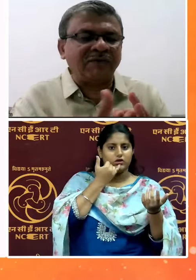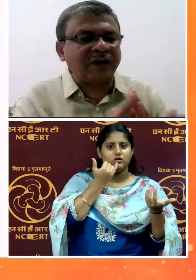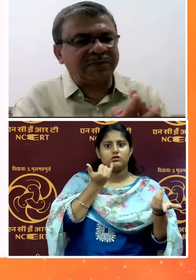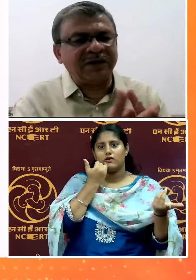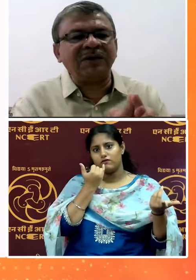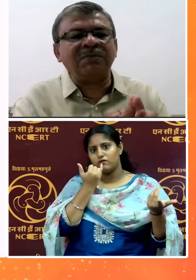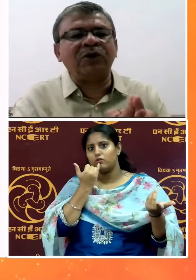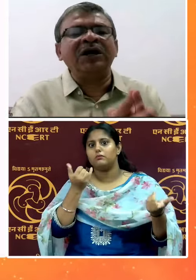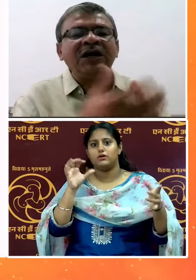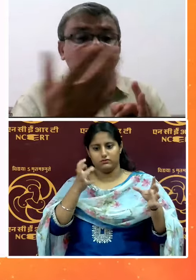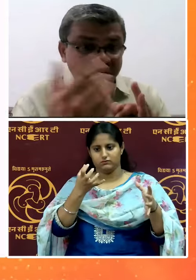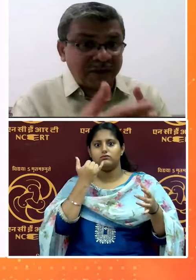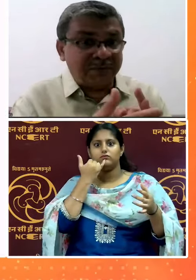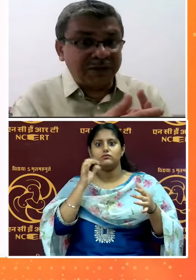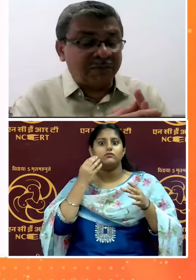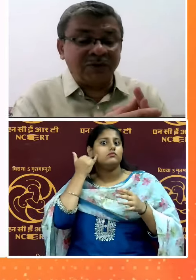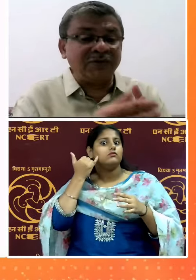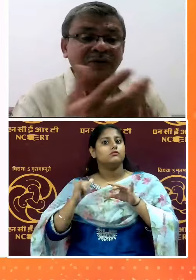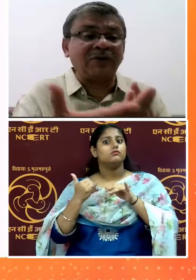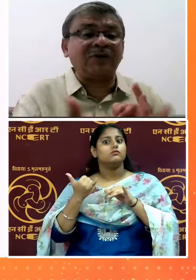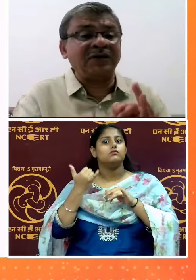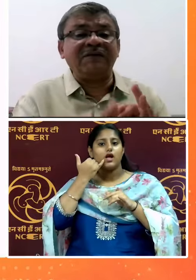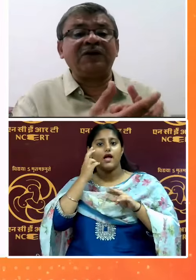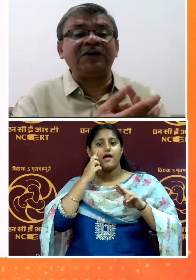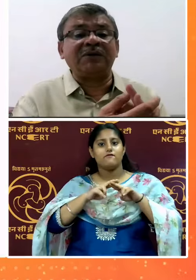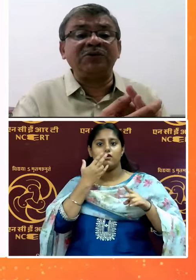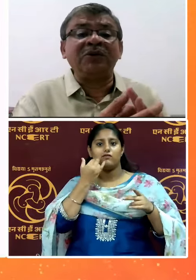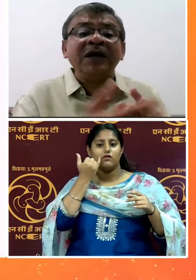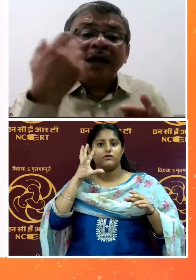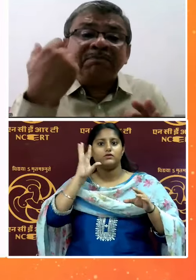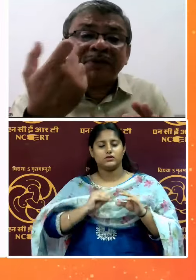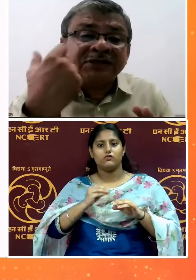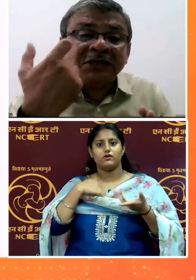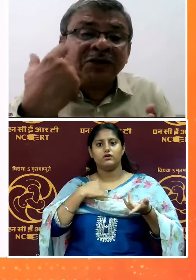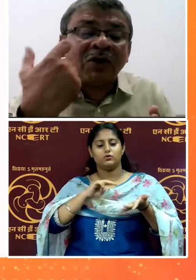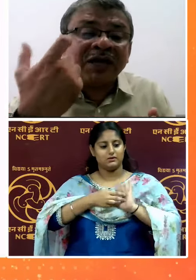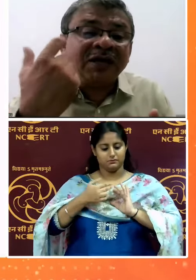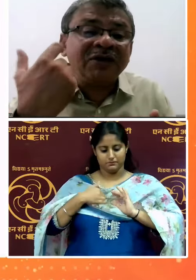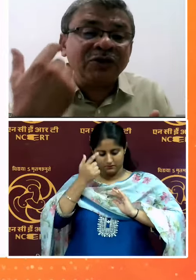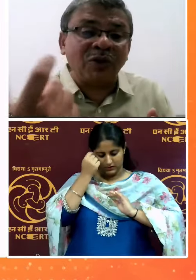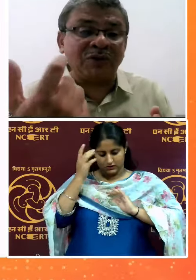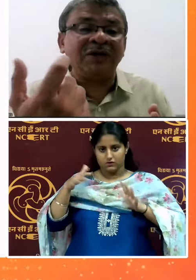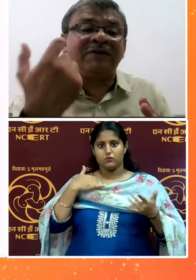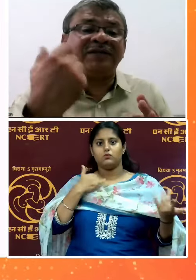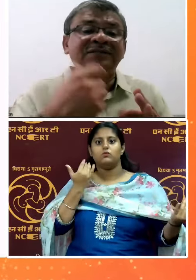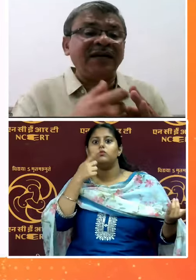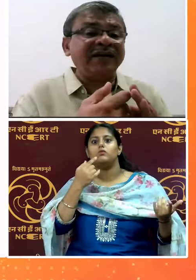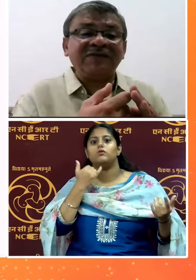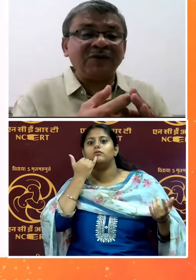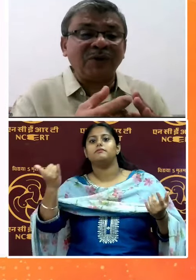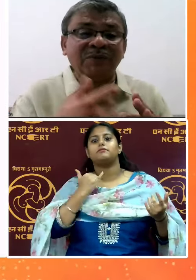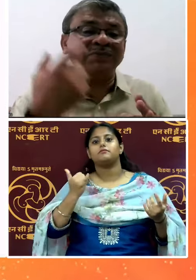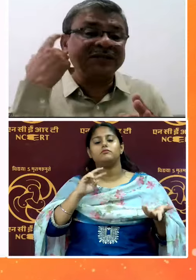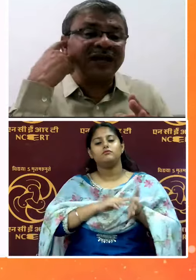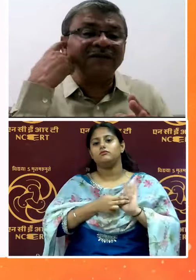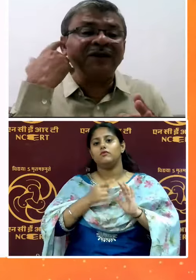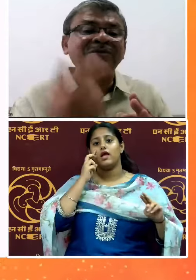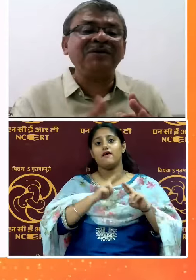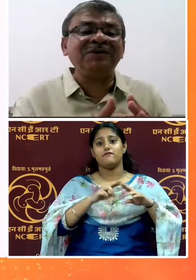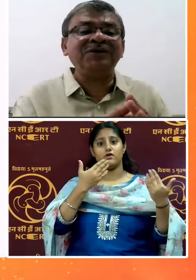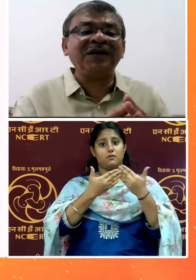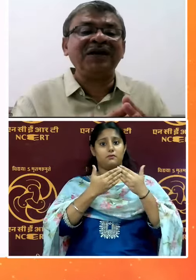has got vibration. If that vibration mode is not on, they will not come to know. A person knocking at the door when the child is at home, the